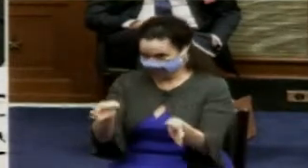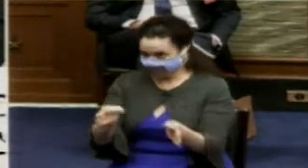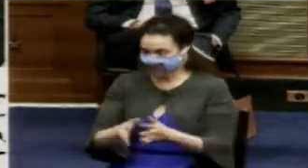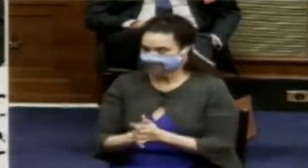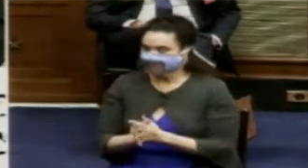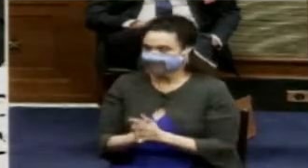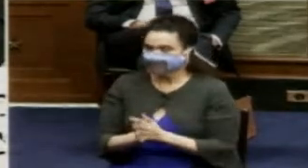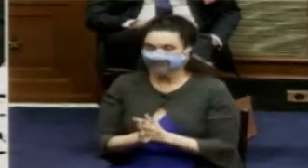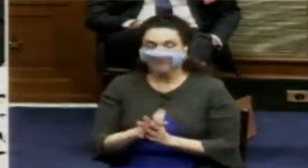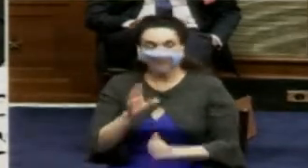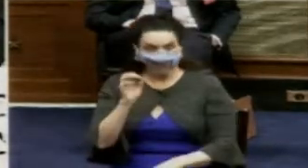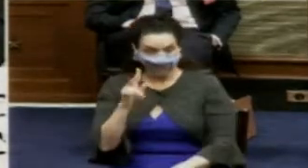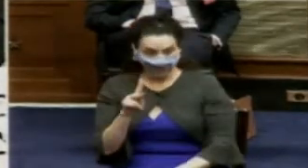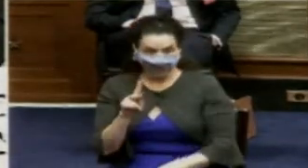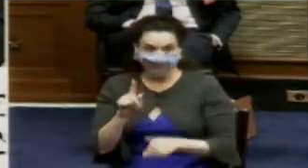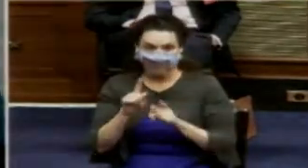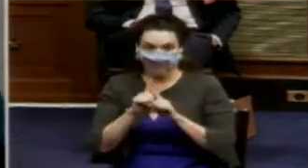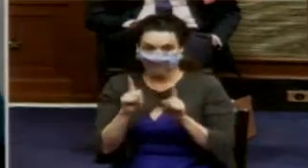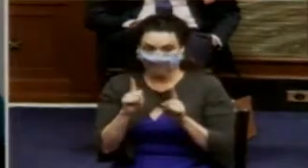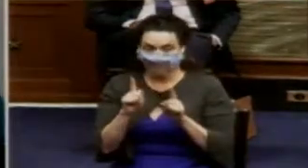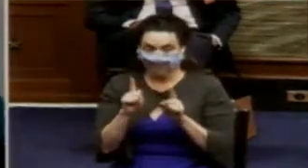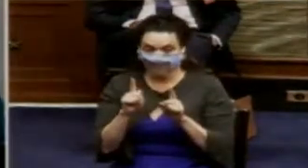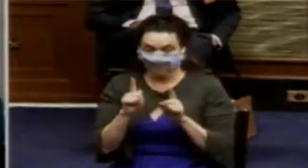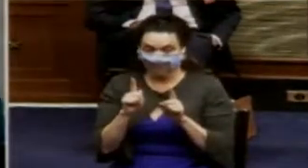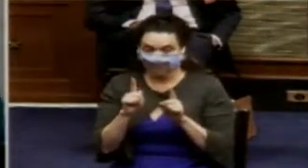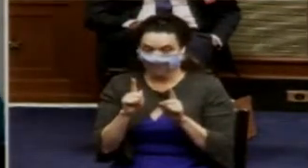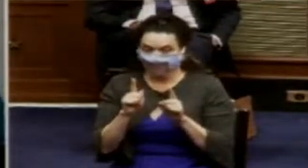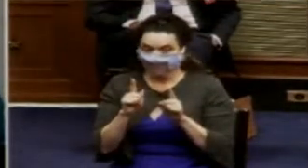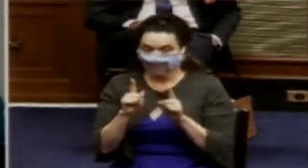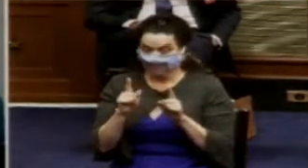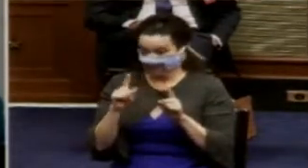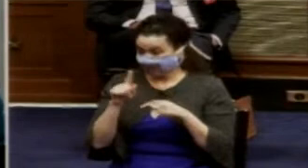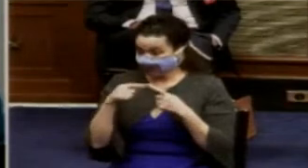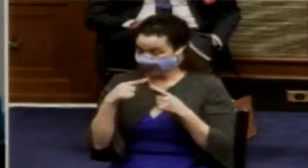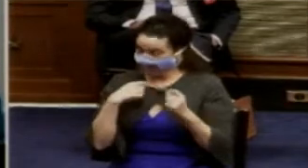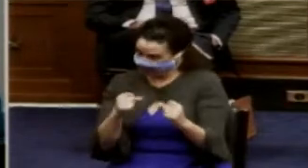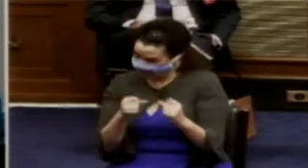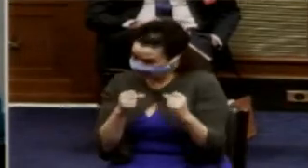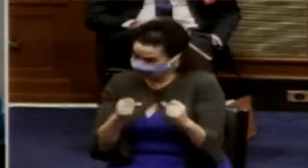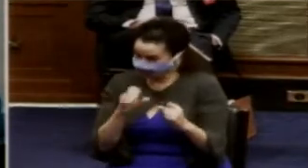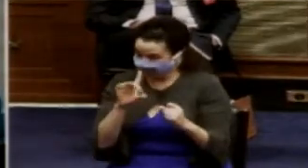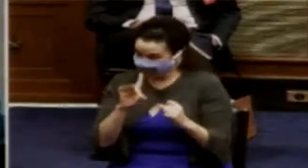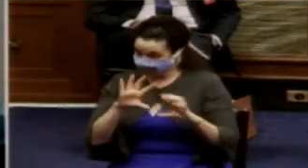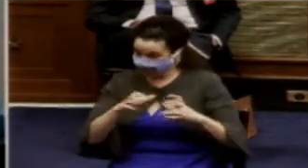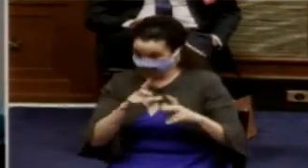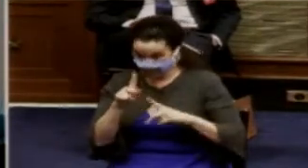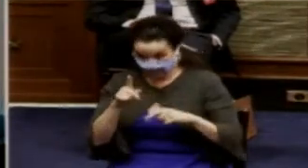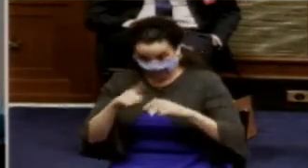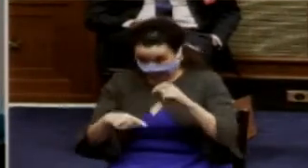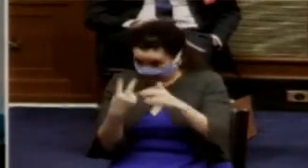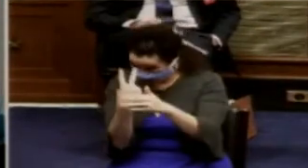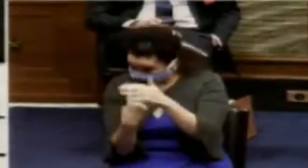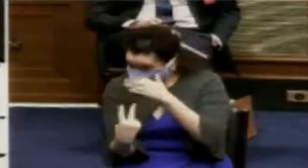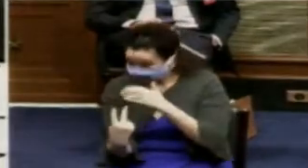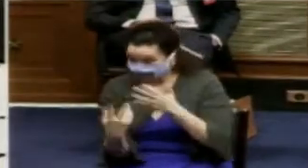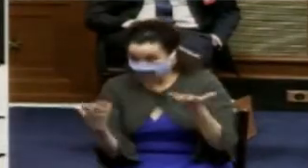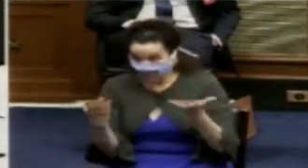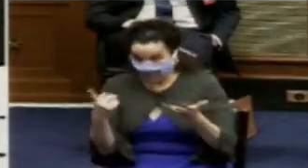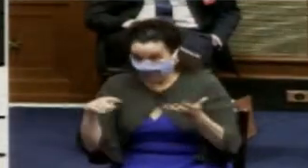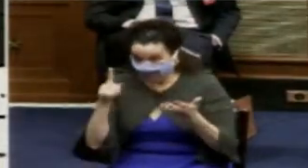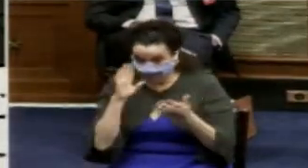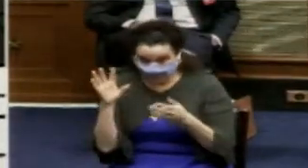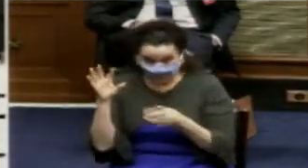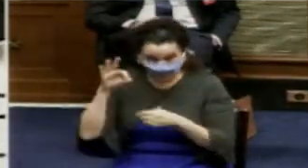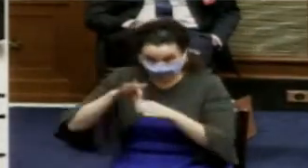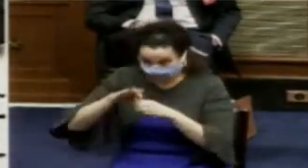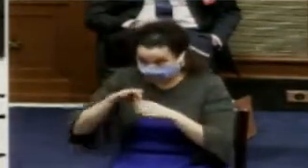Okay, but with a very Democratic population, you can't anticipate what that would be? I can